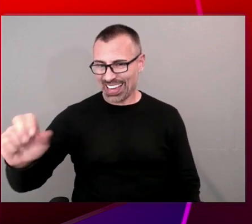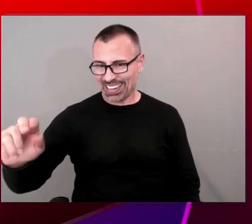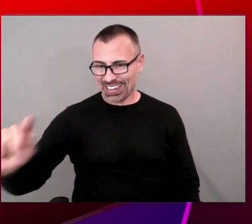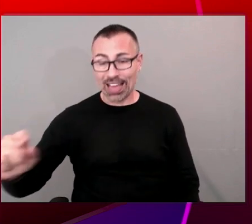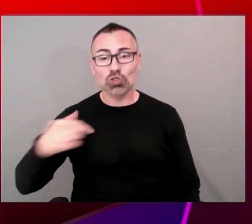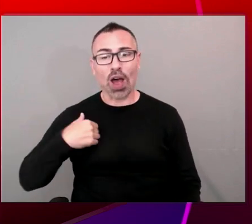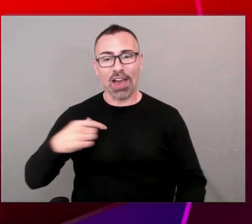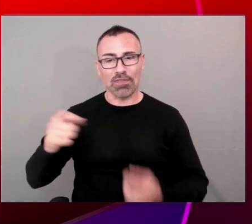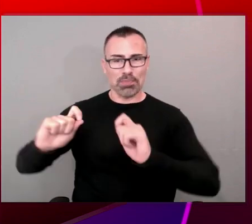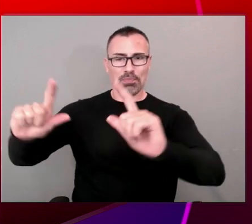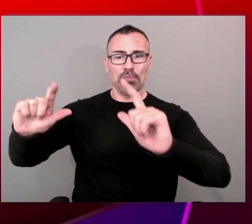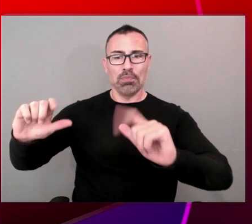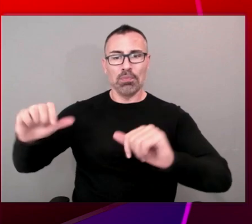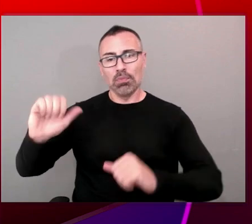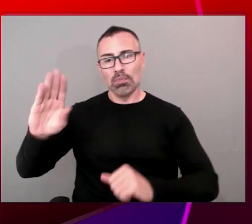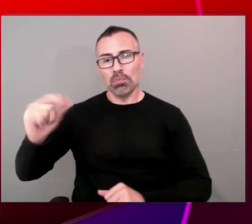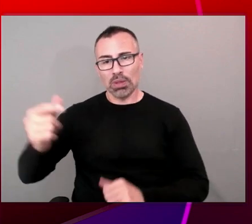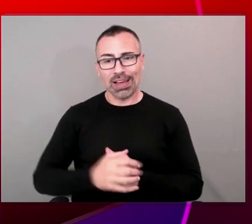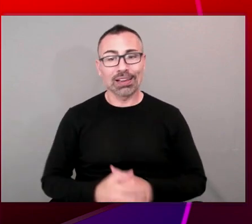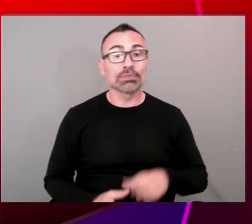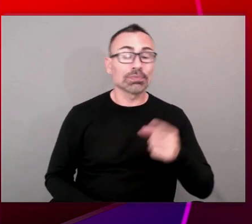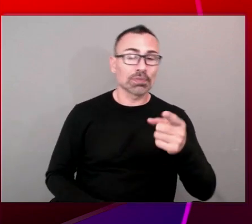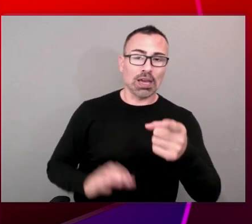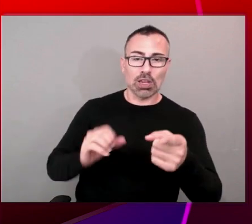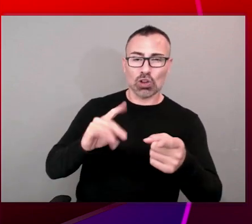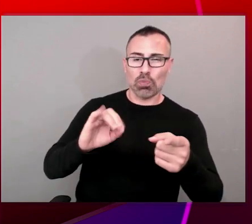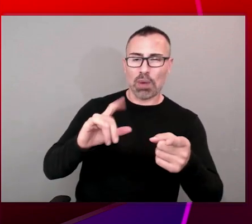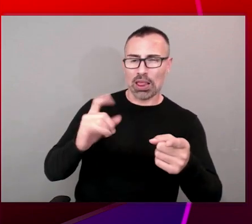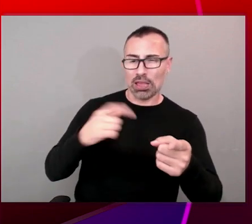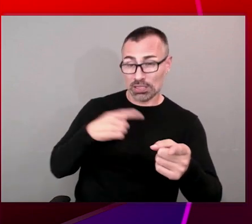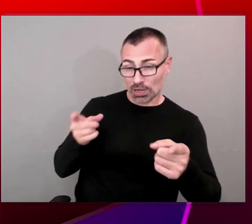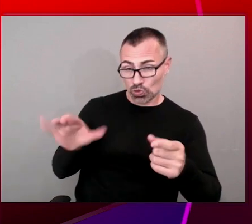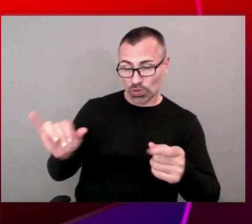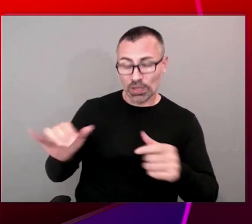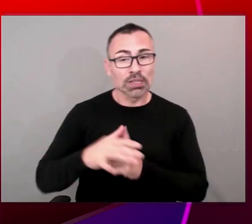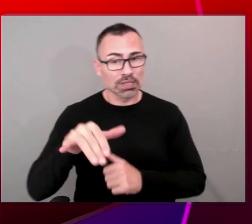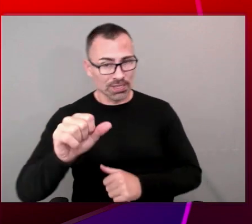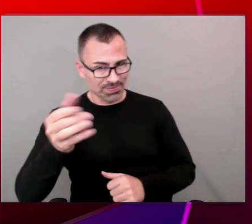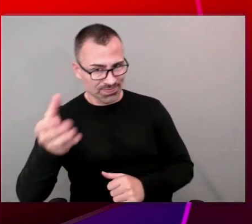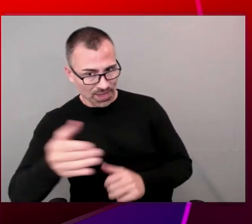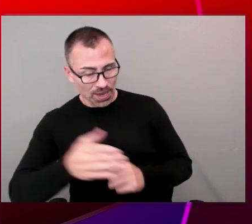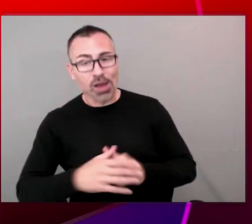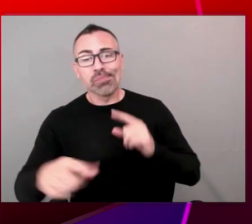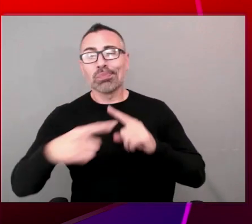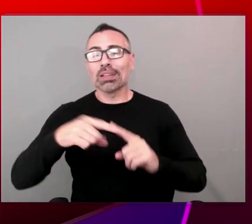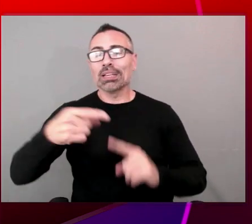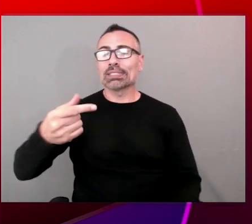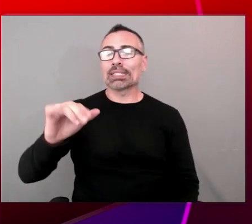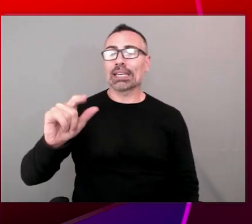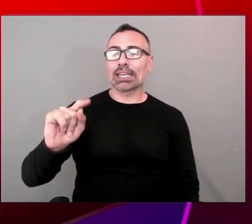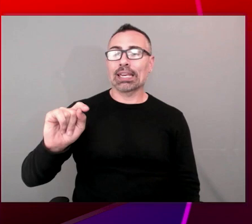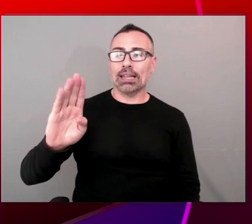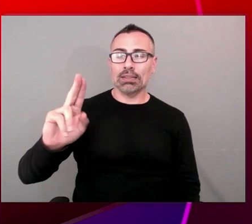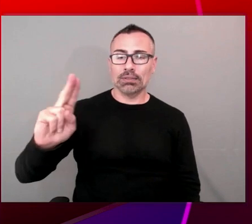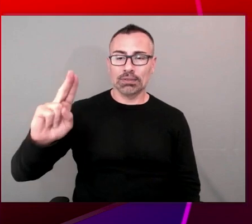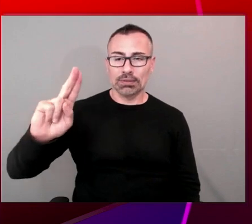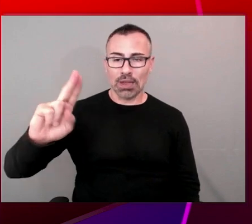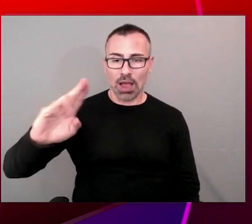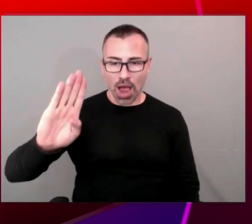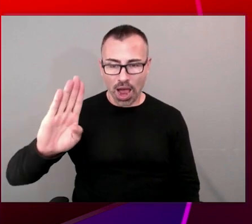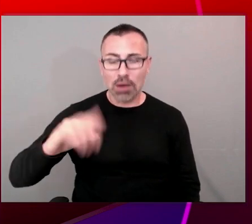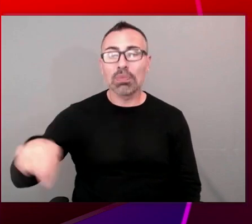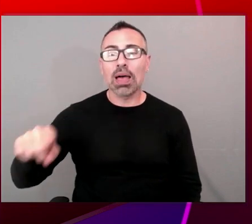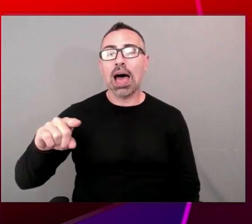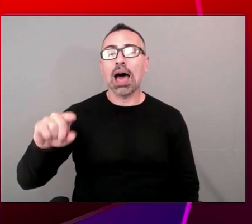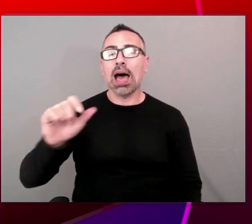source, so do you have a GitHub as well? I do. My GitHub is at Mike the Man. So I'm on GitHub at Mike the Man. All of those links should be on the bio